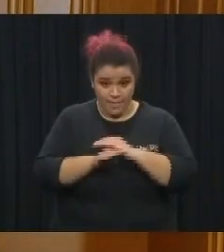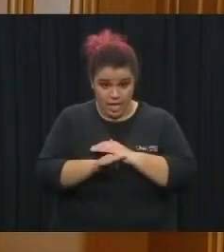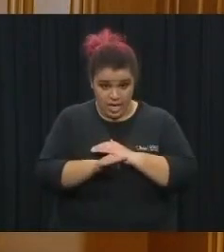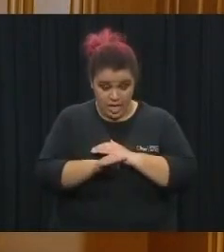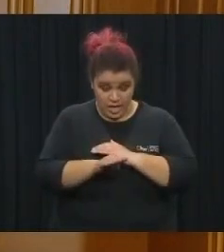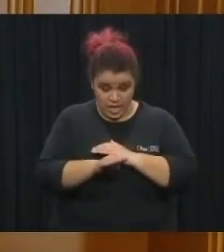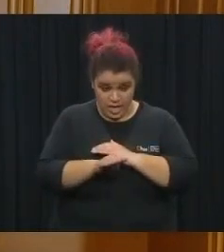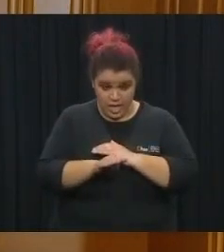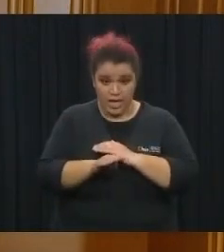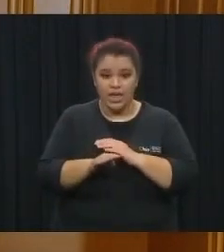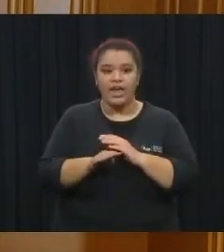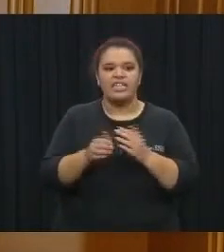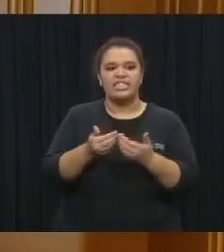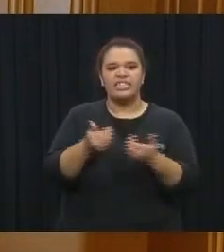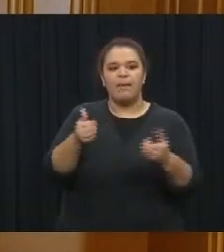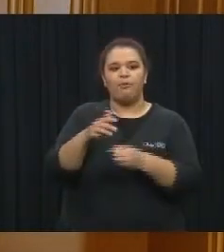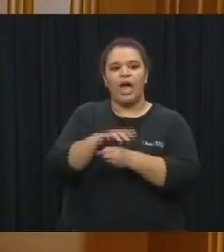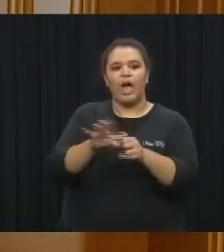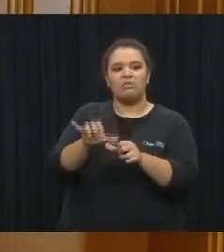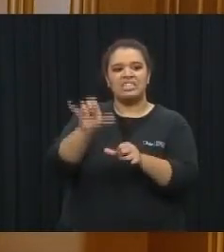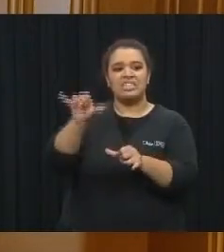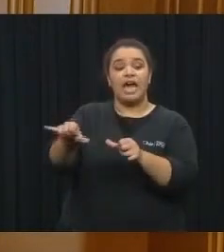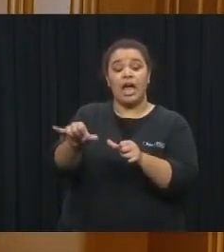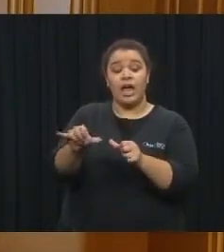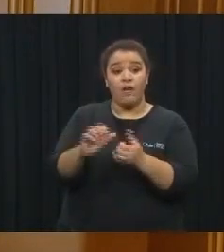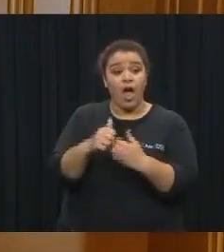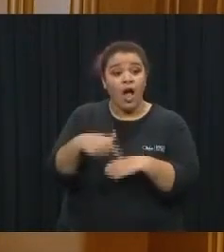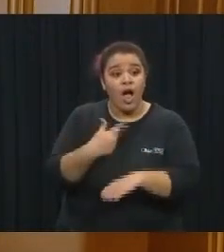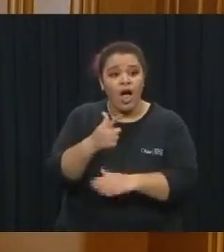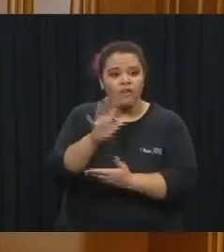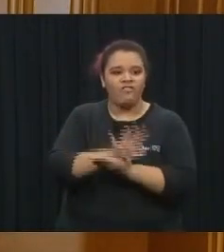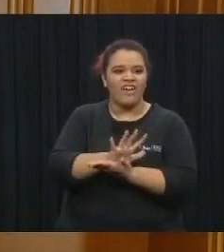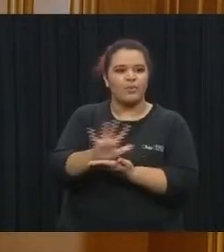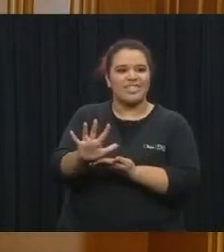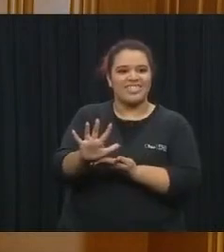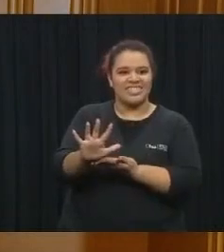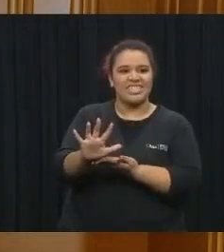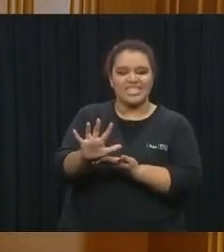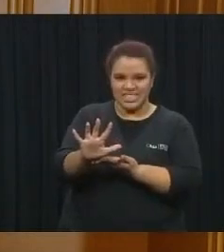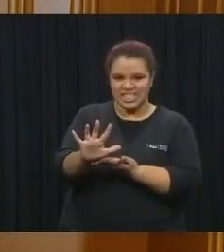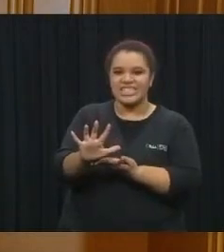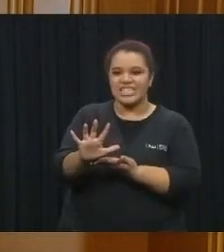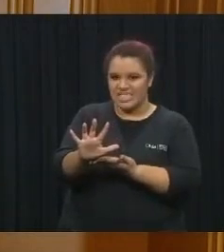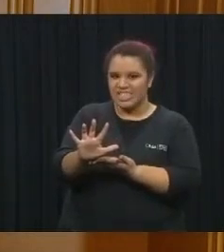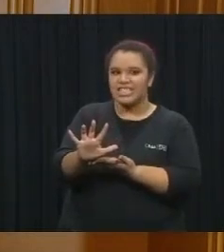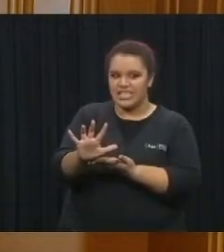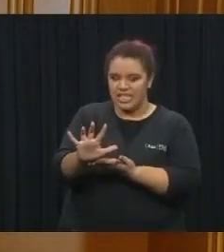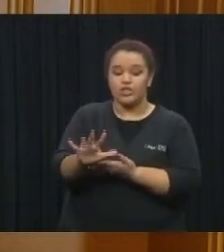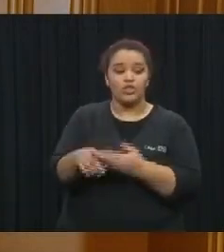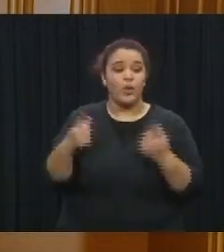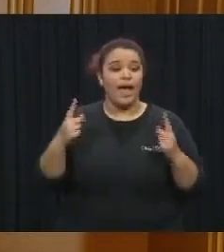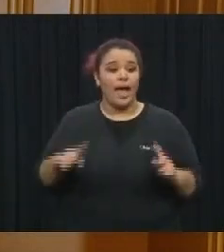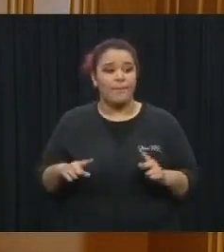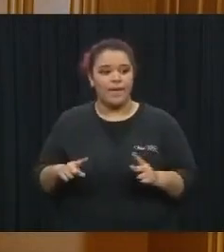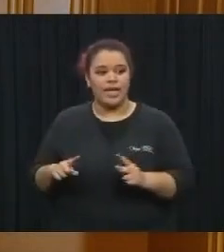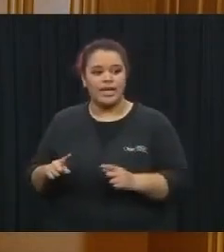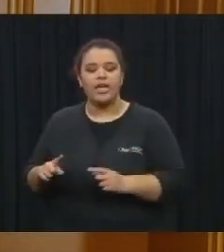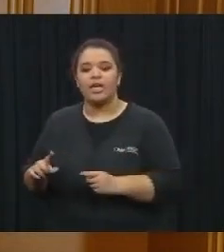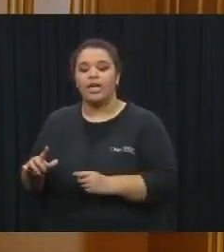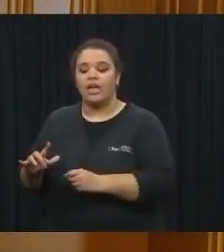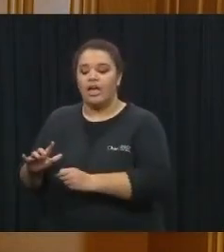a 5-week period of time. So what we don't want to do is somebody comes in from a jail and they